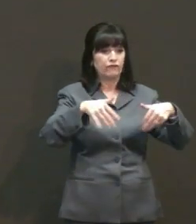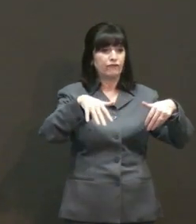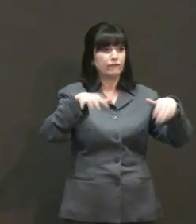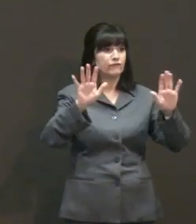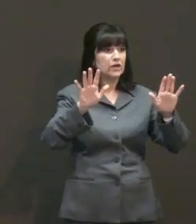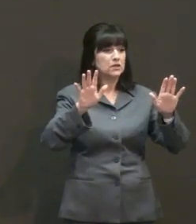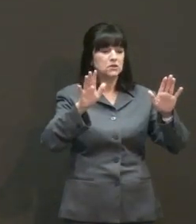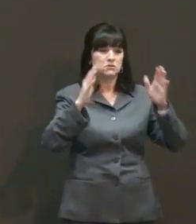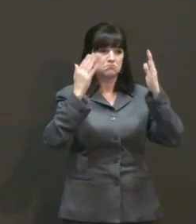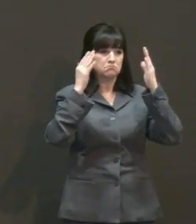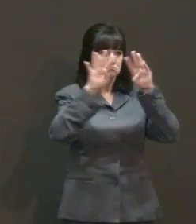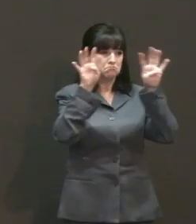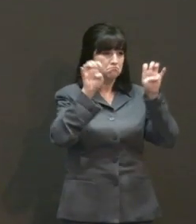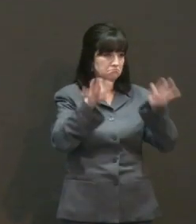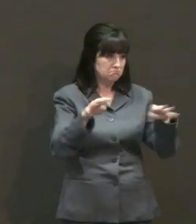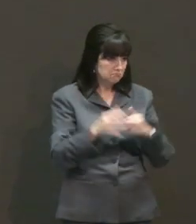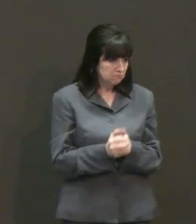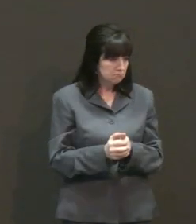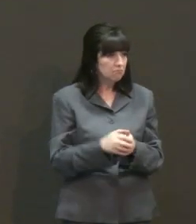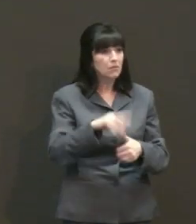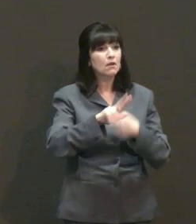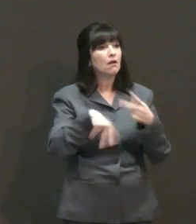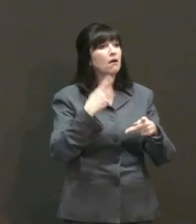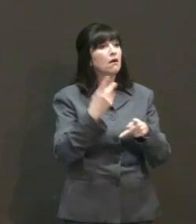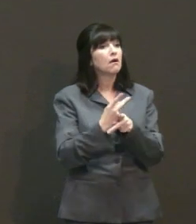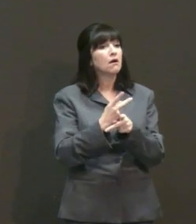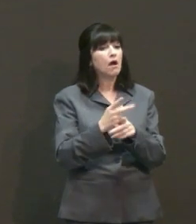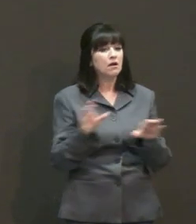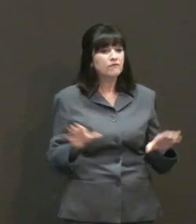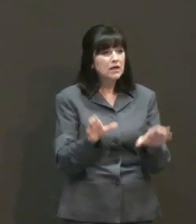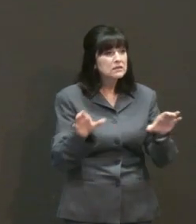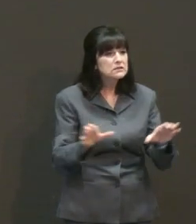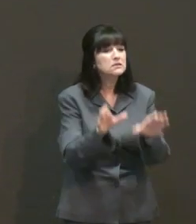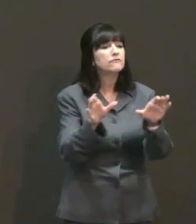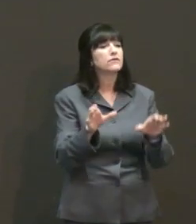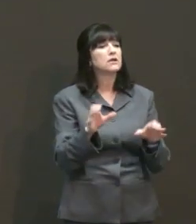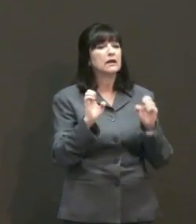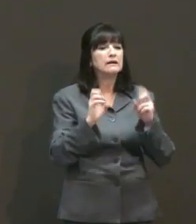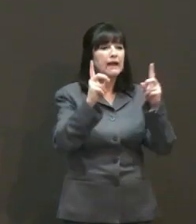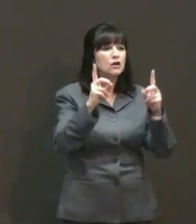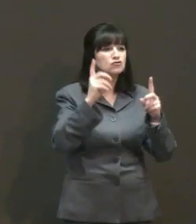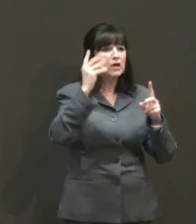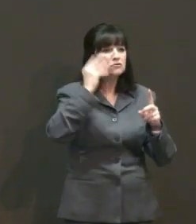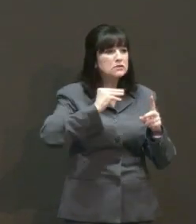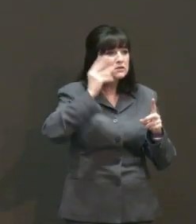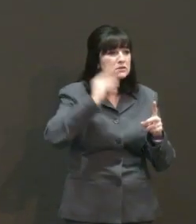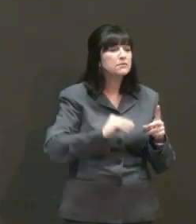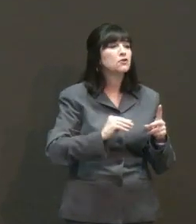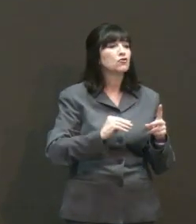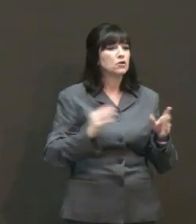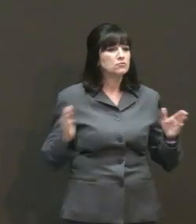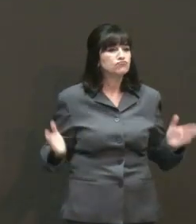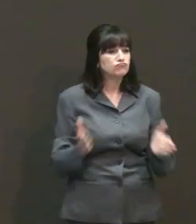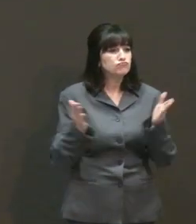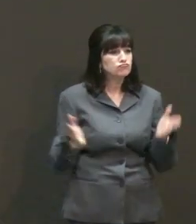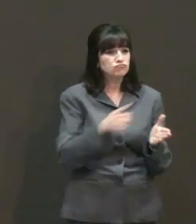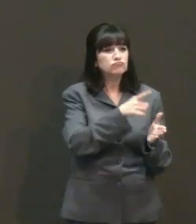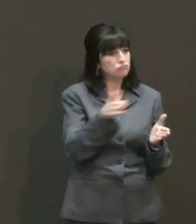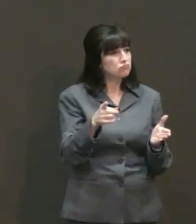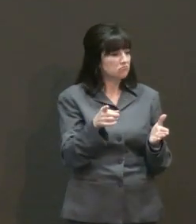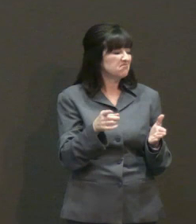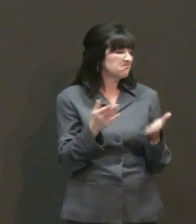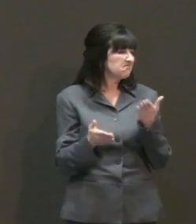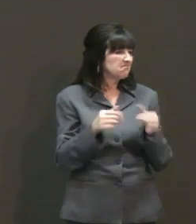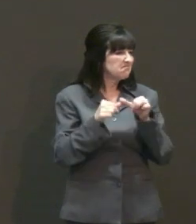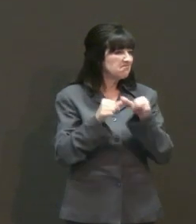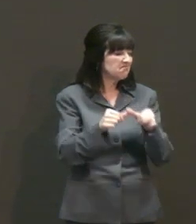what kind of activity and educational experience they can provide and encourage over the summer months as well and into